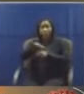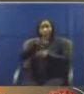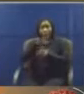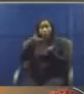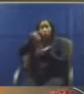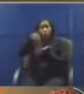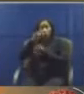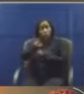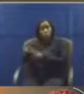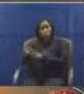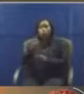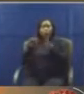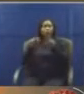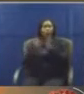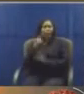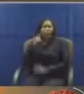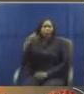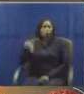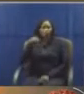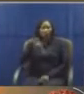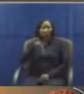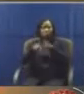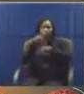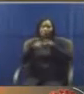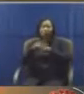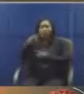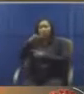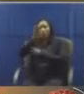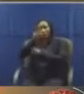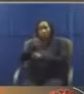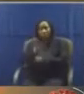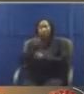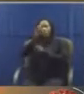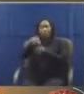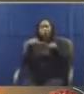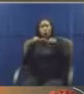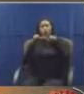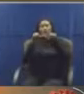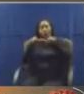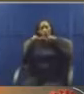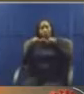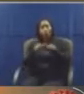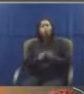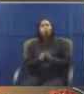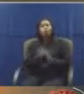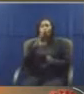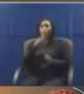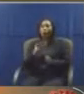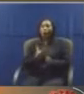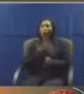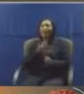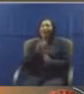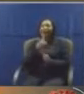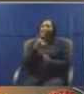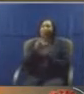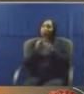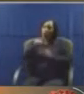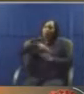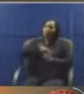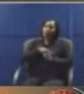this problem of gender-based violence, and you must continue to hold us accountable by in terms of the finances that you are spending.